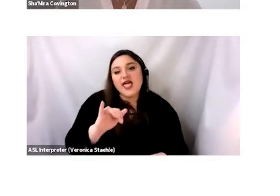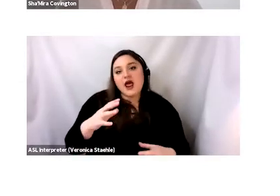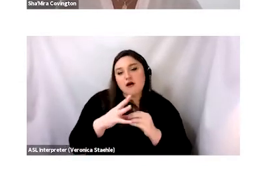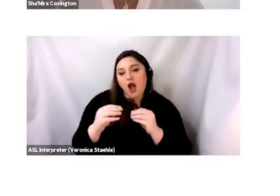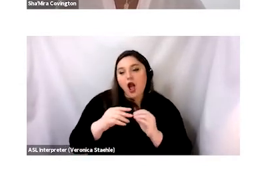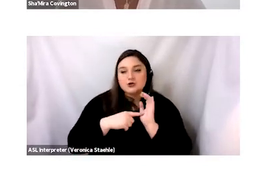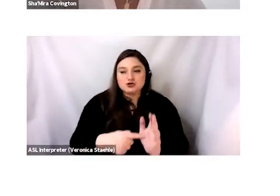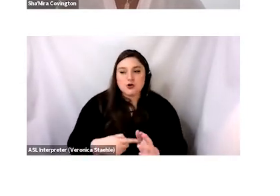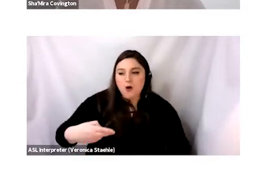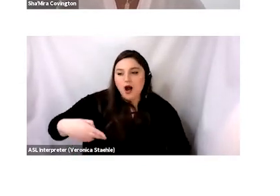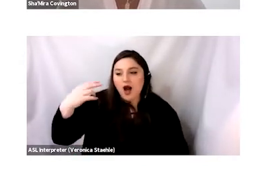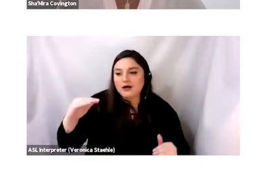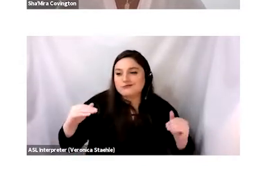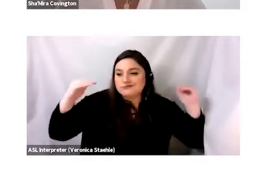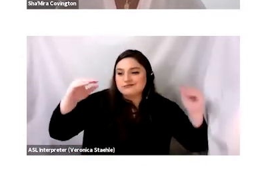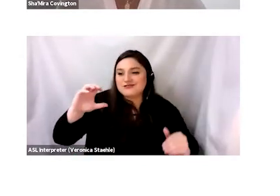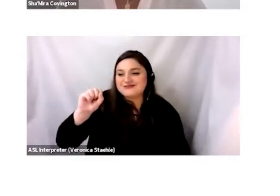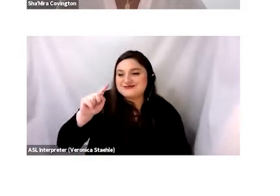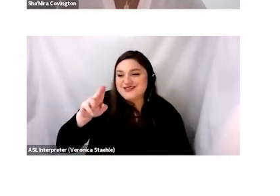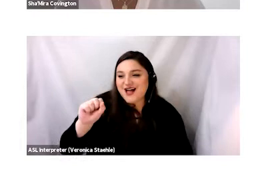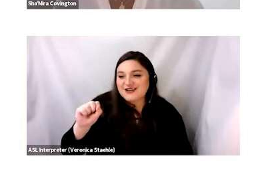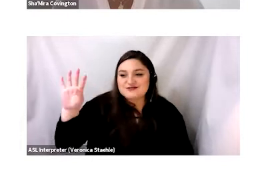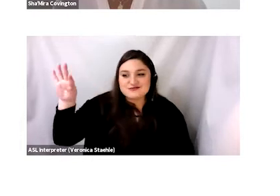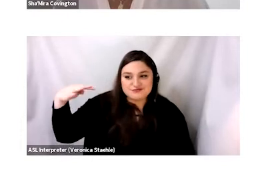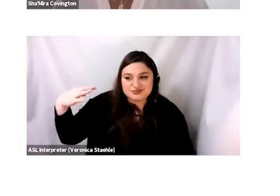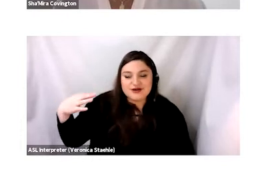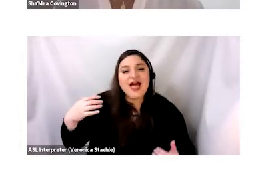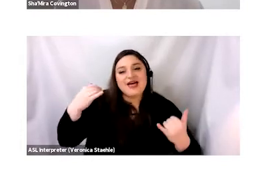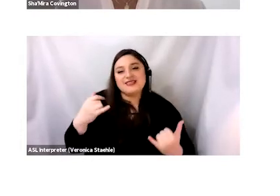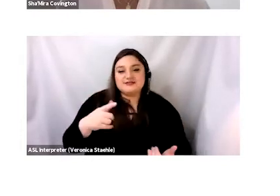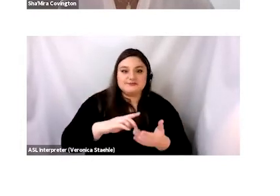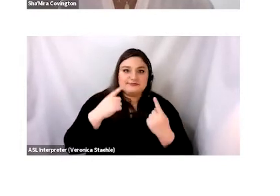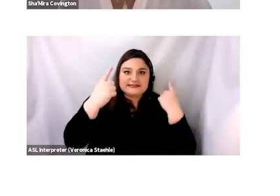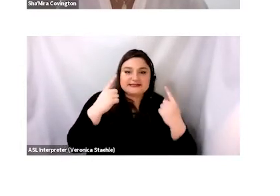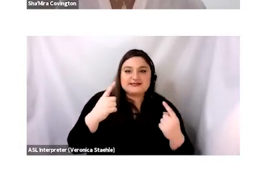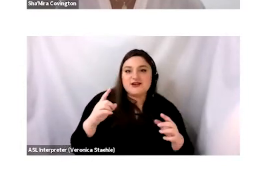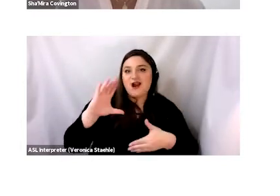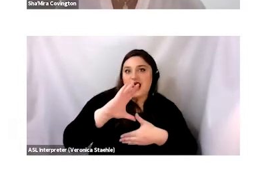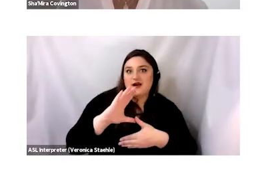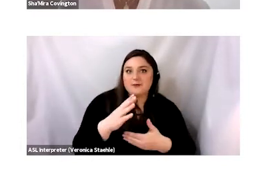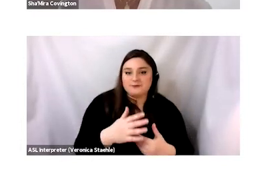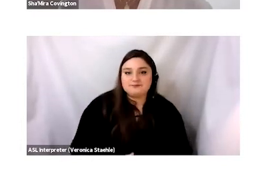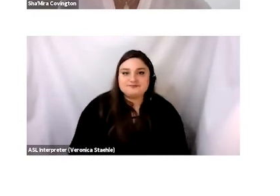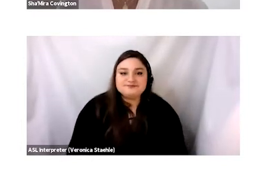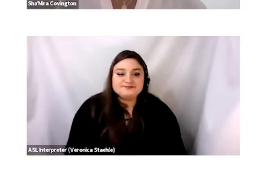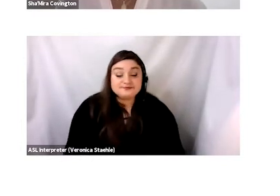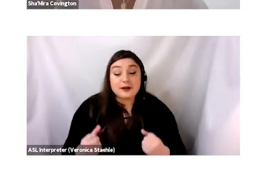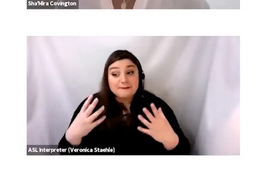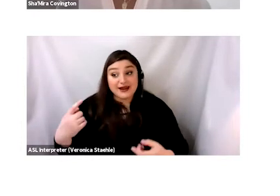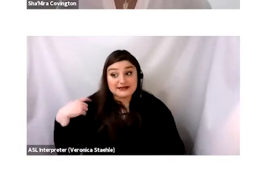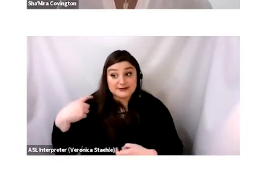political power in parts of what's now considered Latin America. Spaniard colonization,